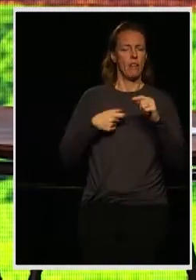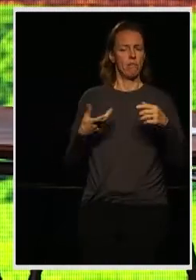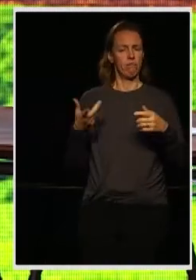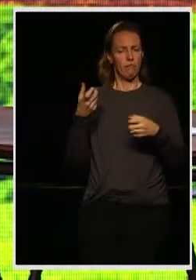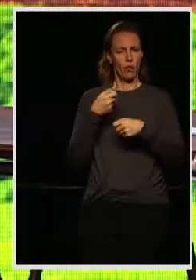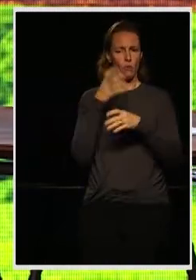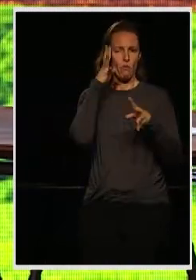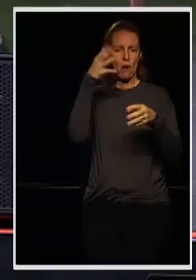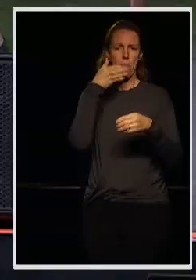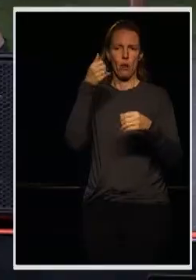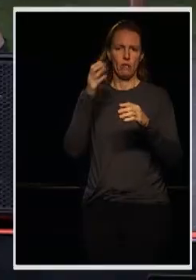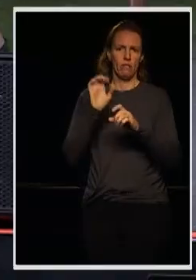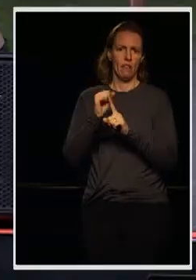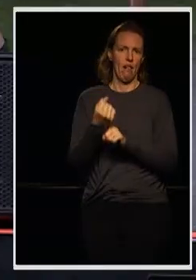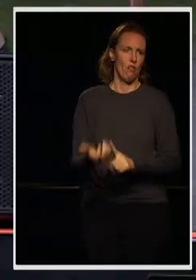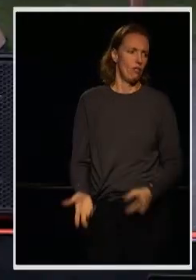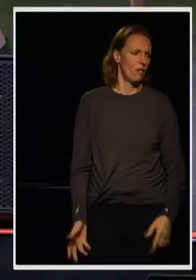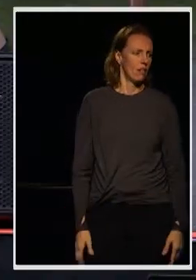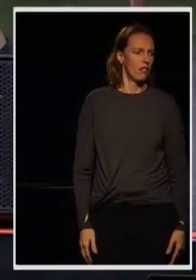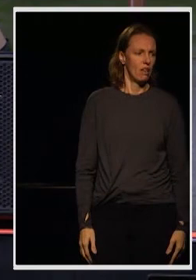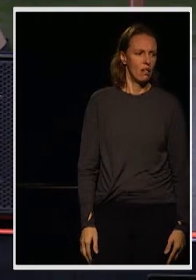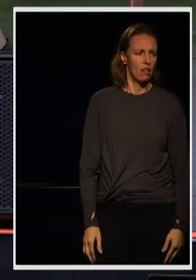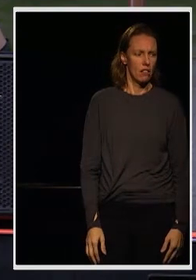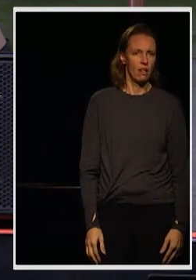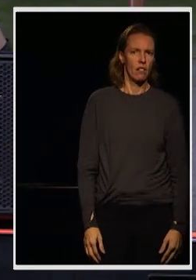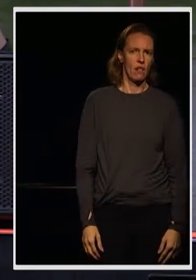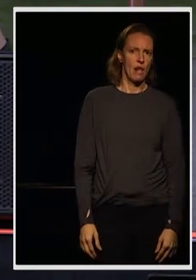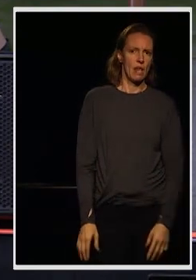you like to add to that?